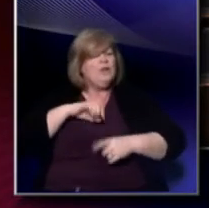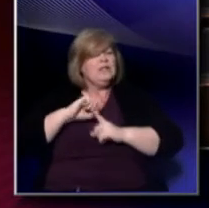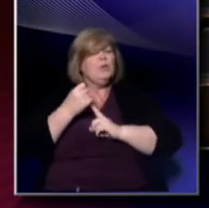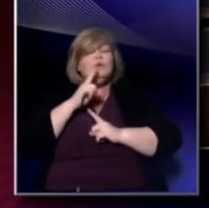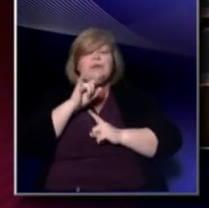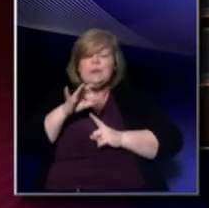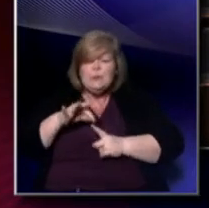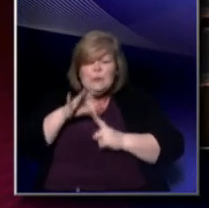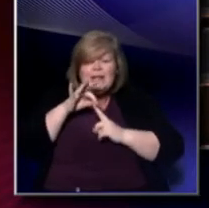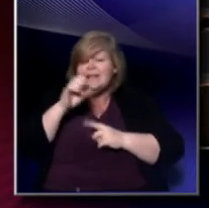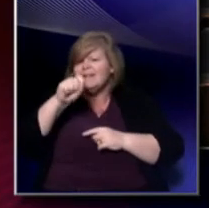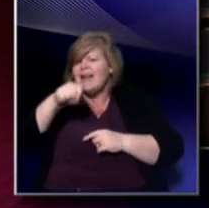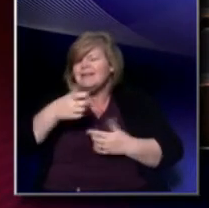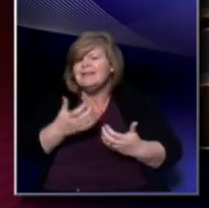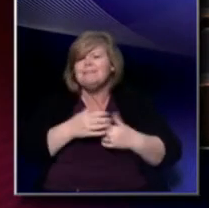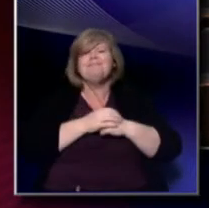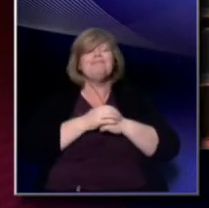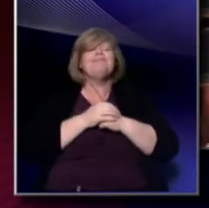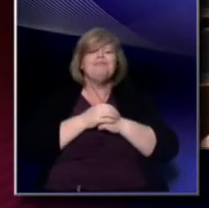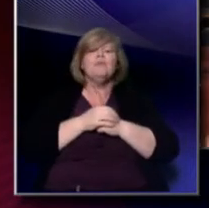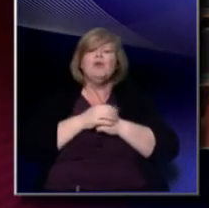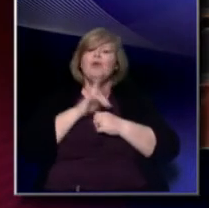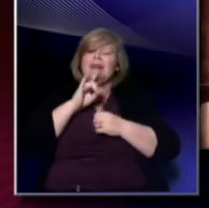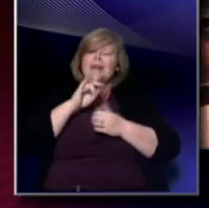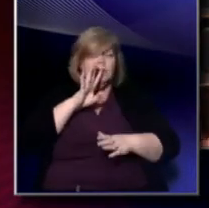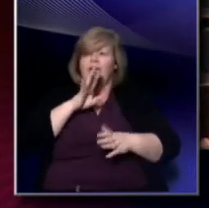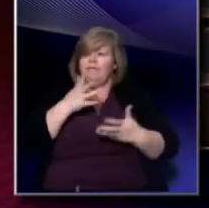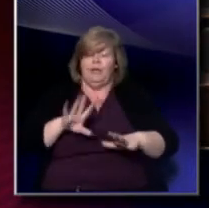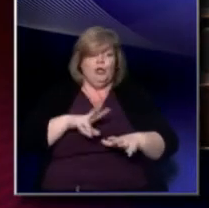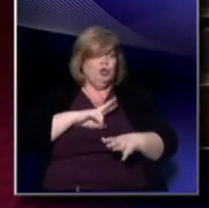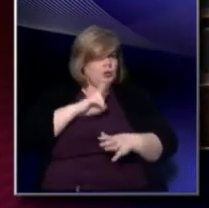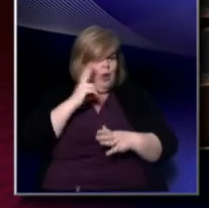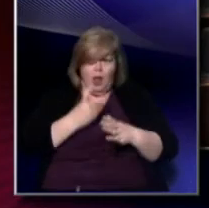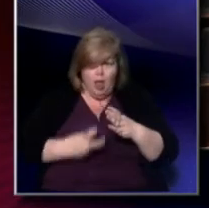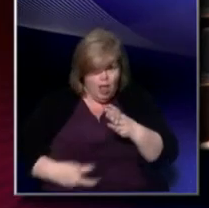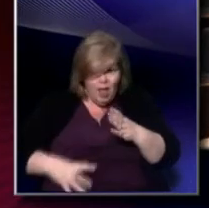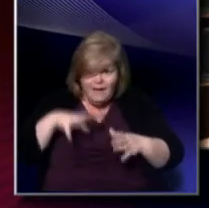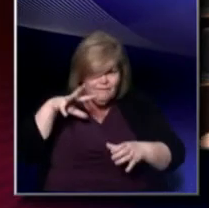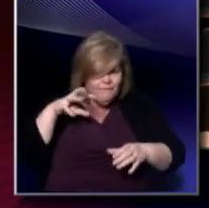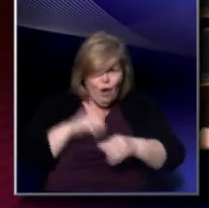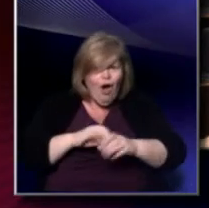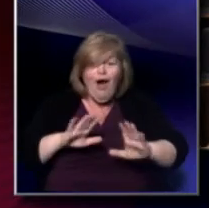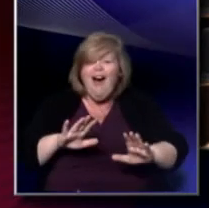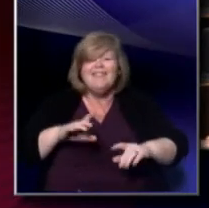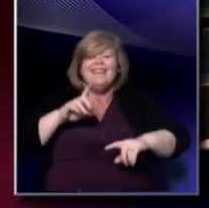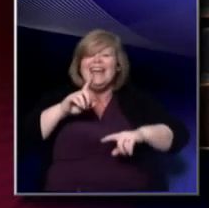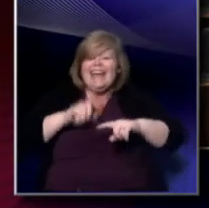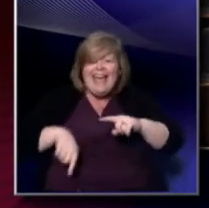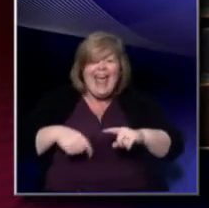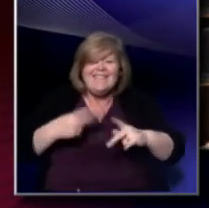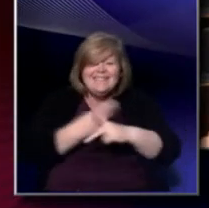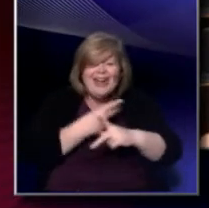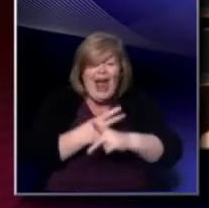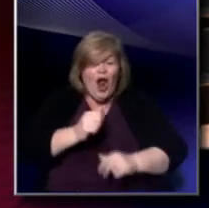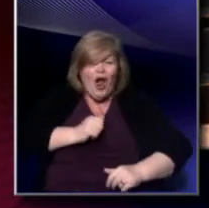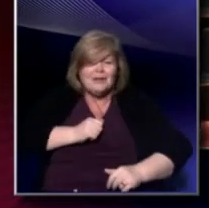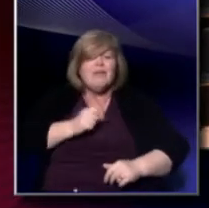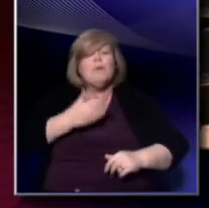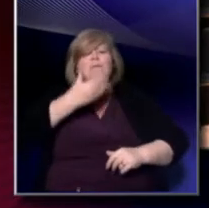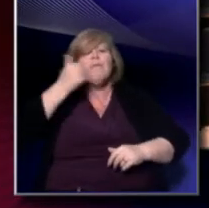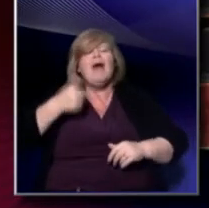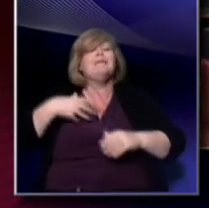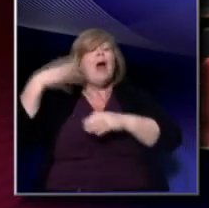it becomes kind of like an LSAT question of you have all the outside company come in who can run all that through an algorithm and give different